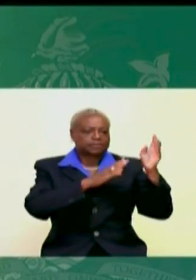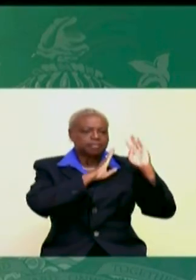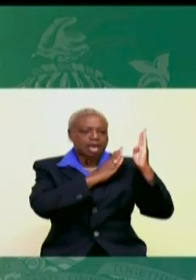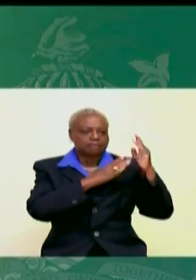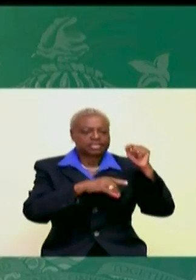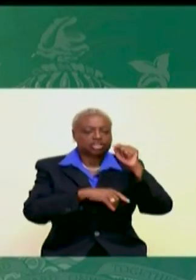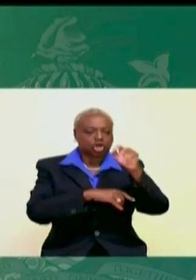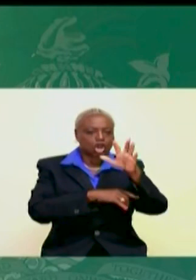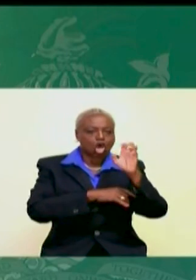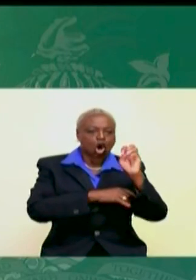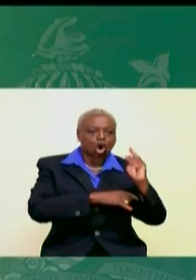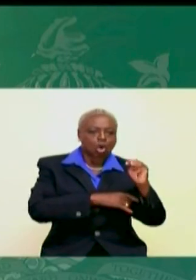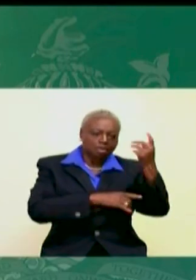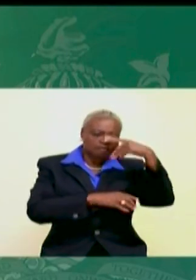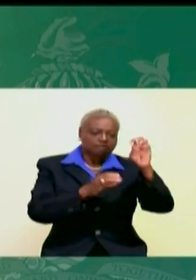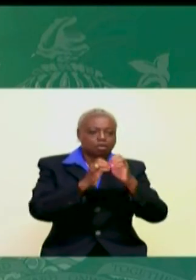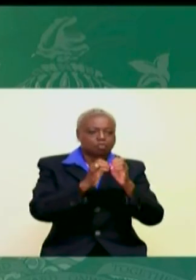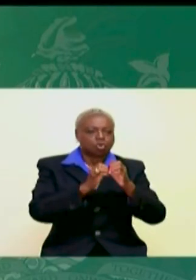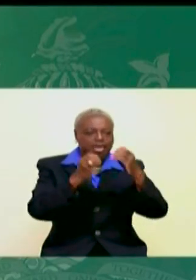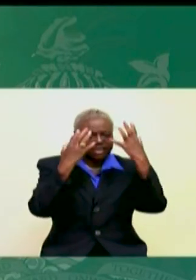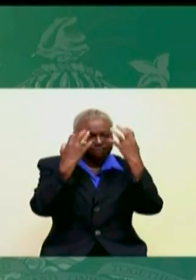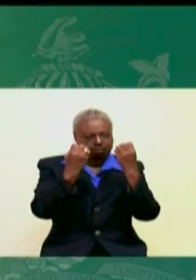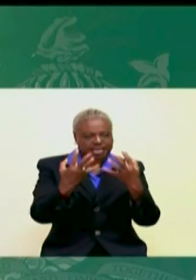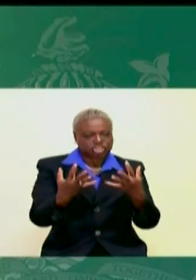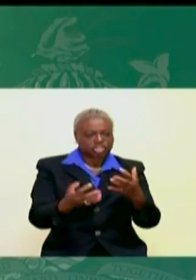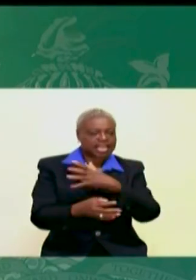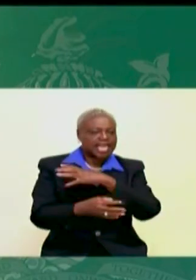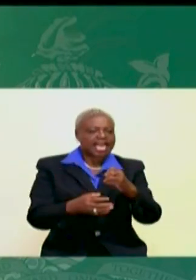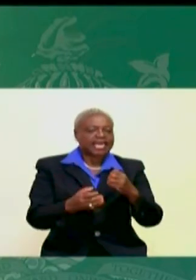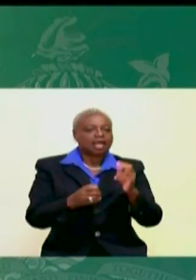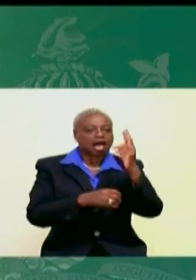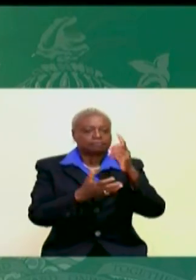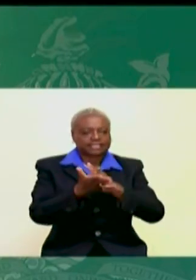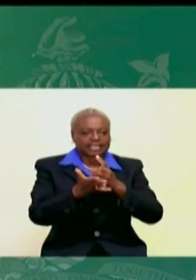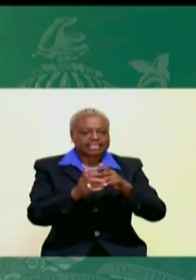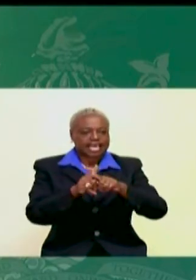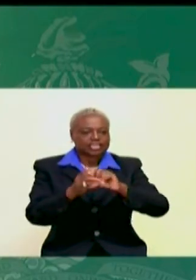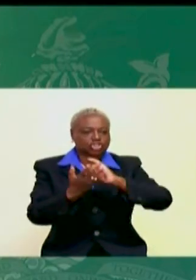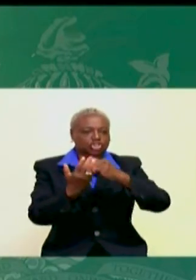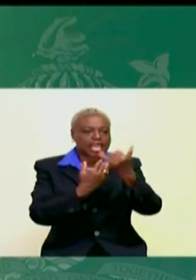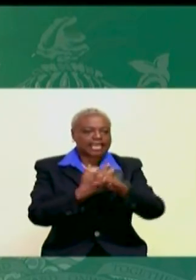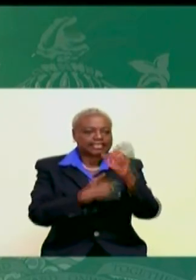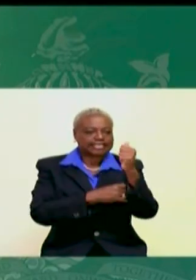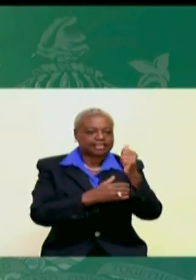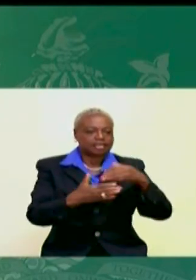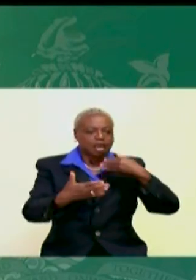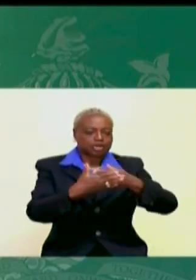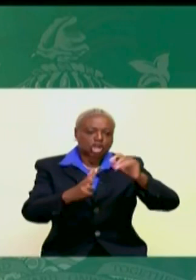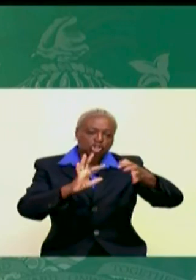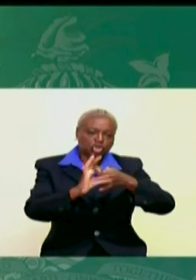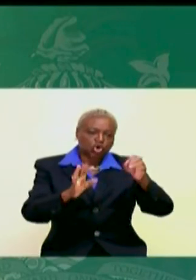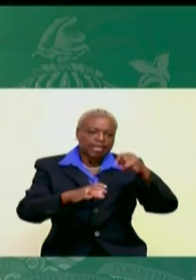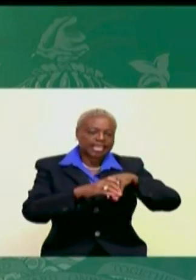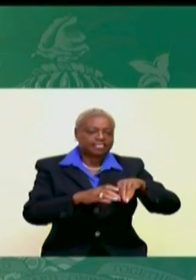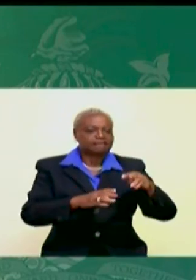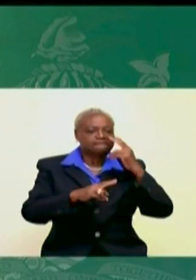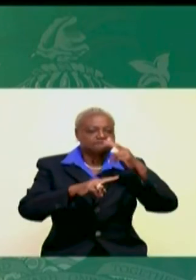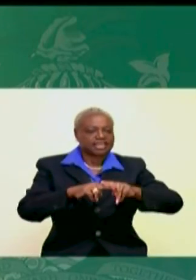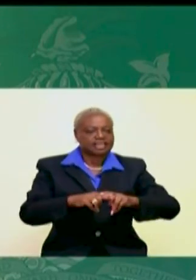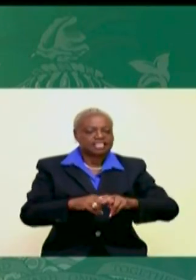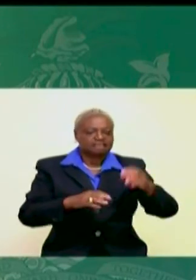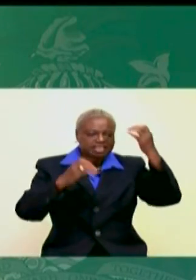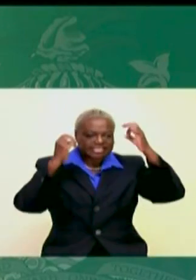www.celebrate-bahamas.com, for more information and updates as July 10th approaches. Join in the fun, the festivities,